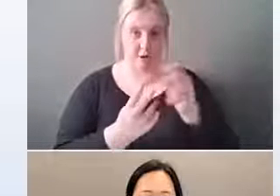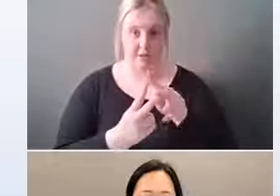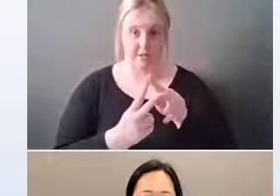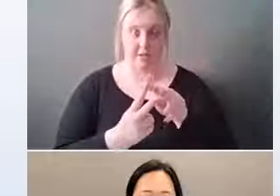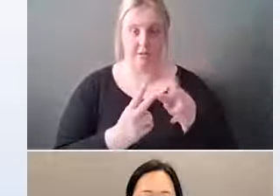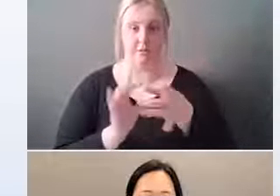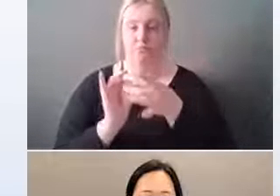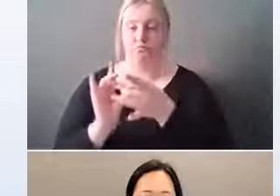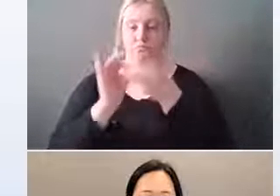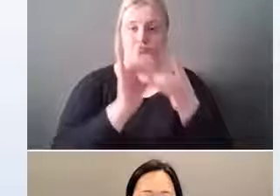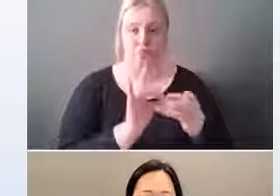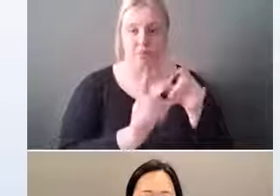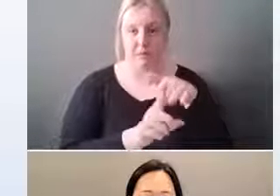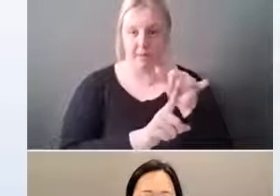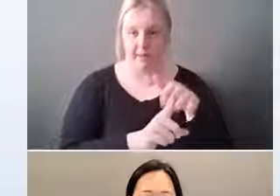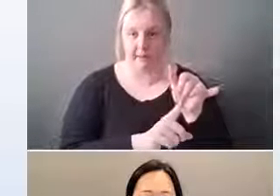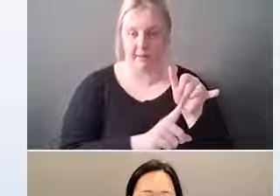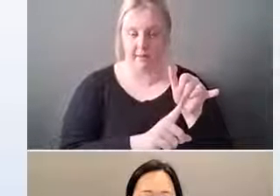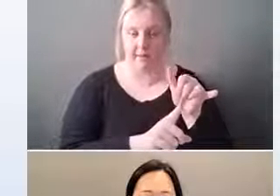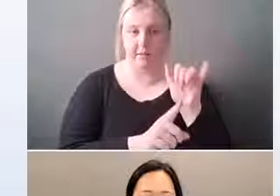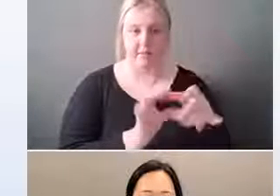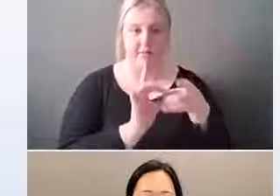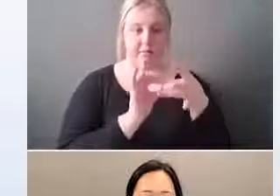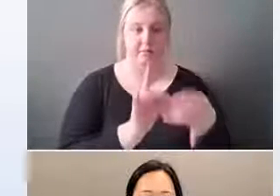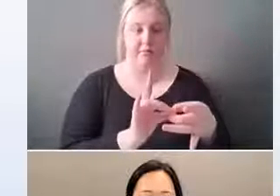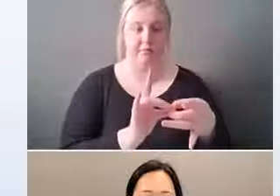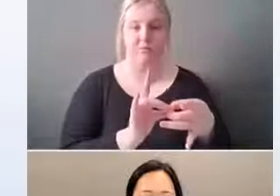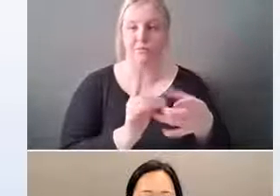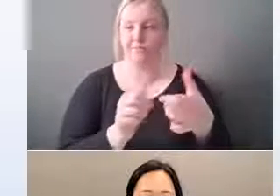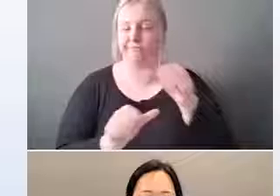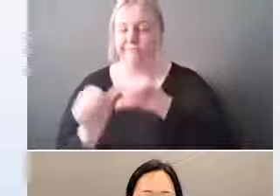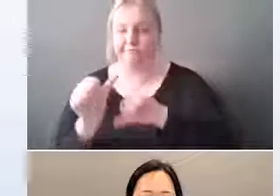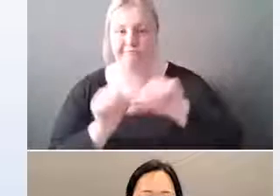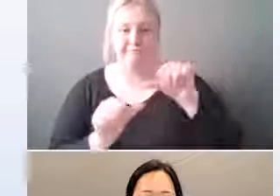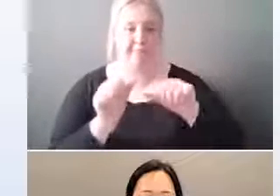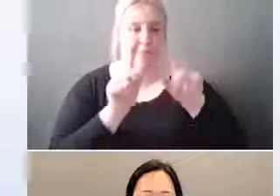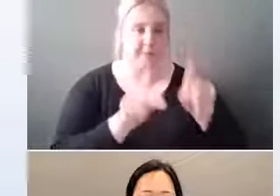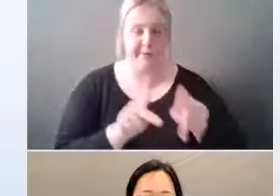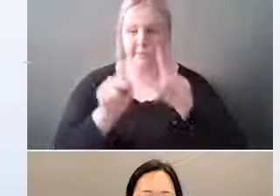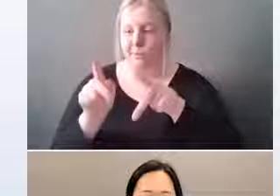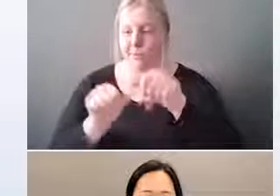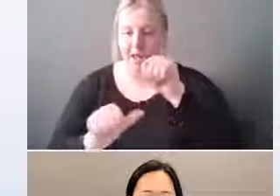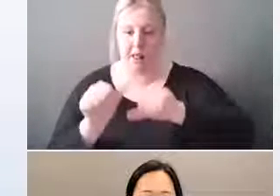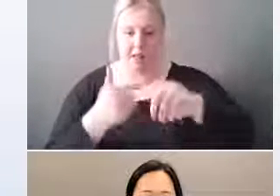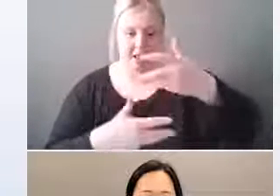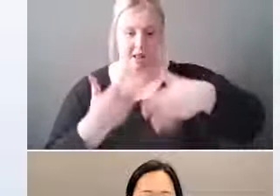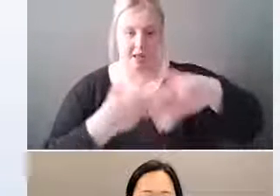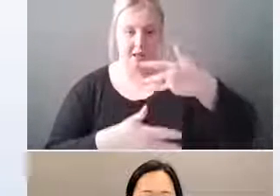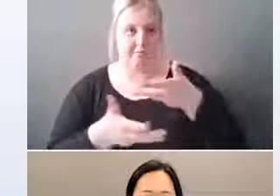to bullying, which is based on peer-to-peer interactions and